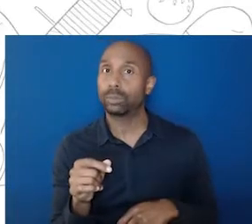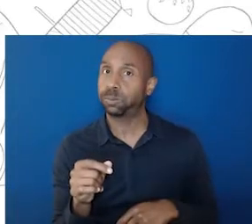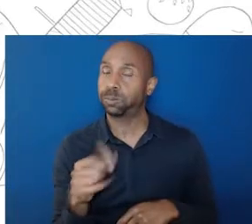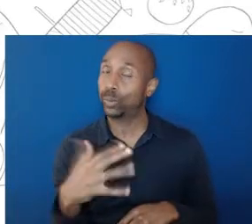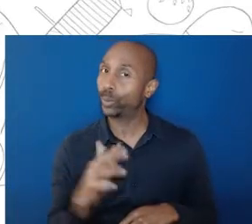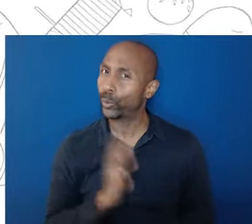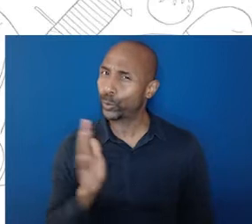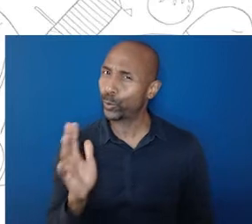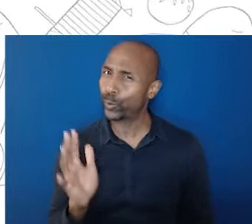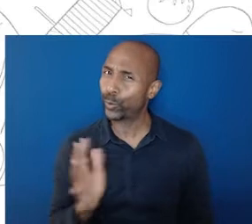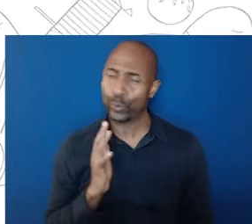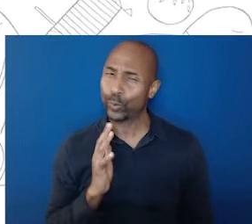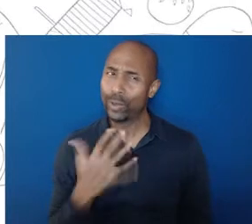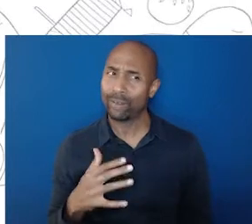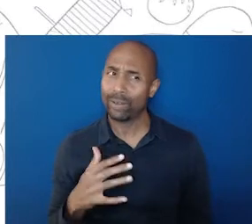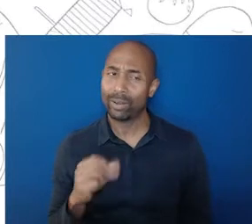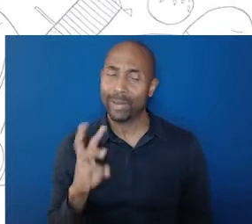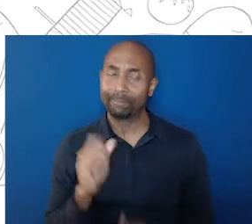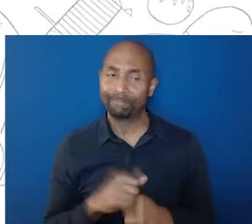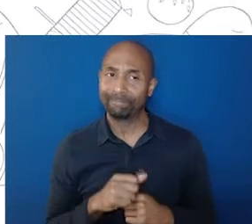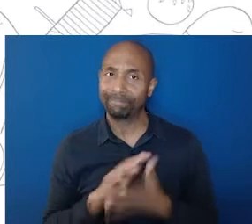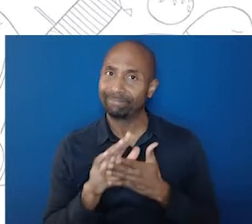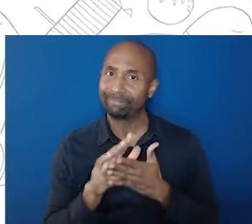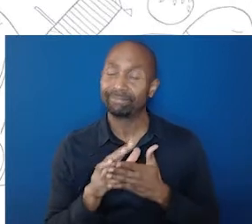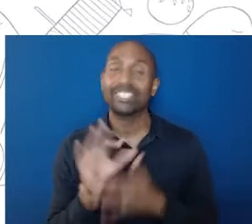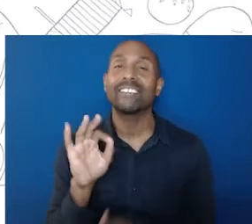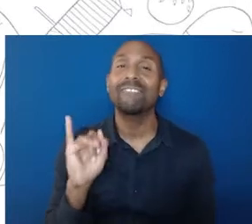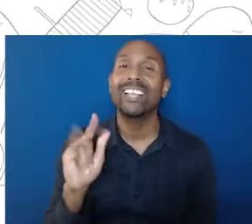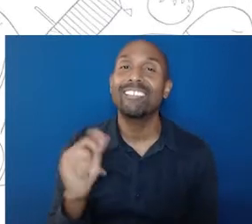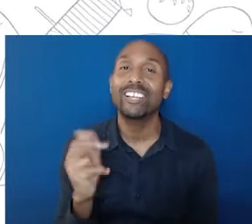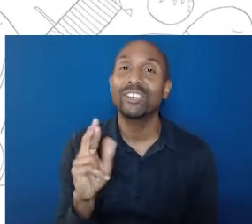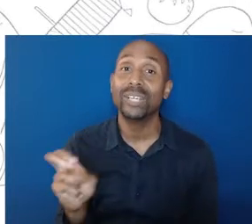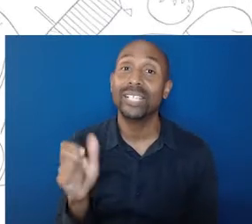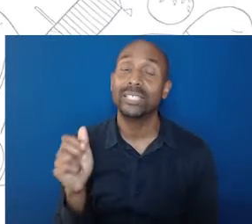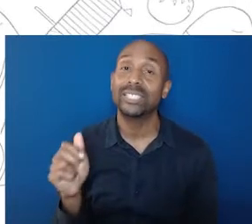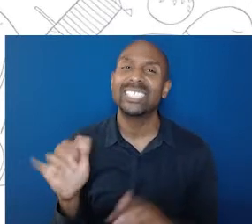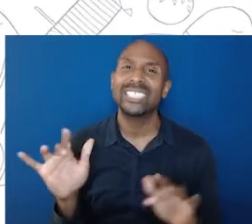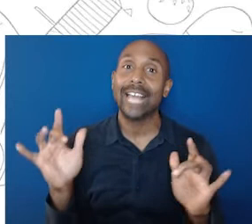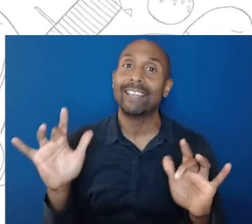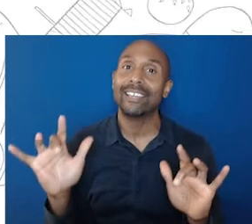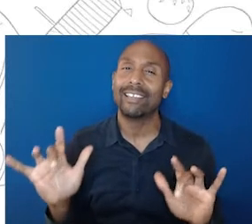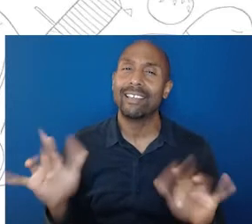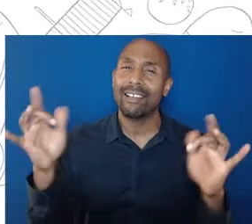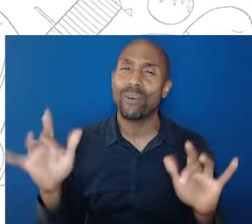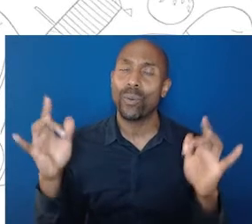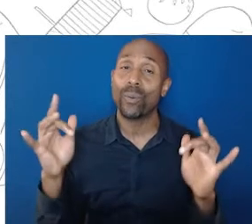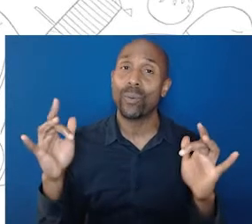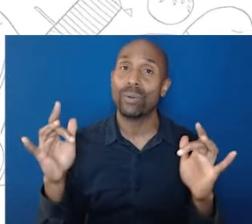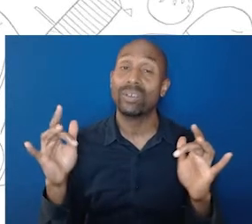is exquisite, right? Filigree is very, very delicate, and it's very, very